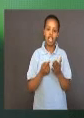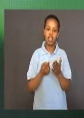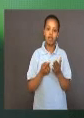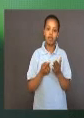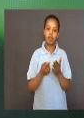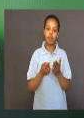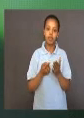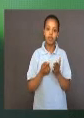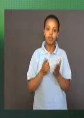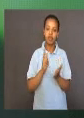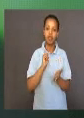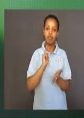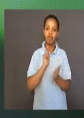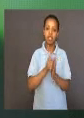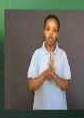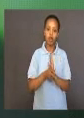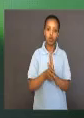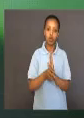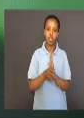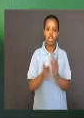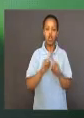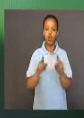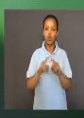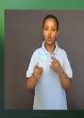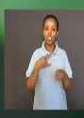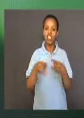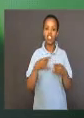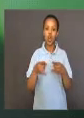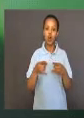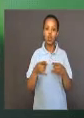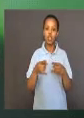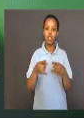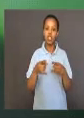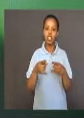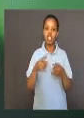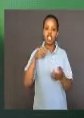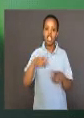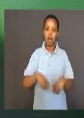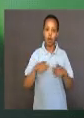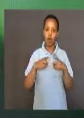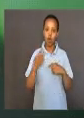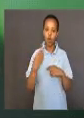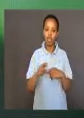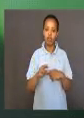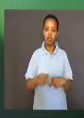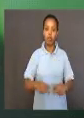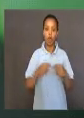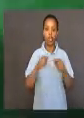traits in different species affect its ability to survive.